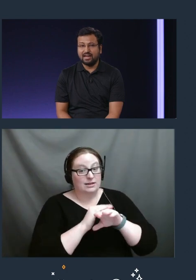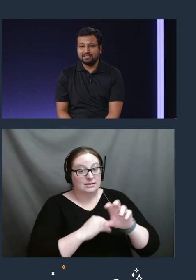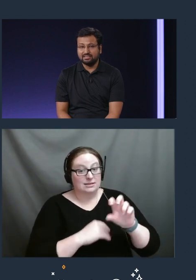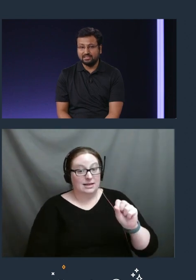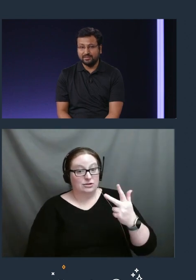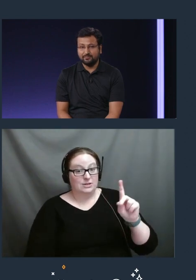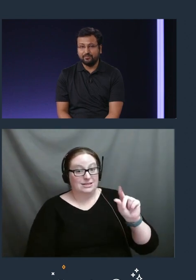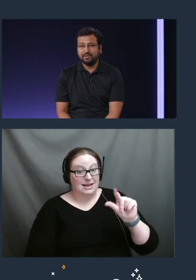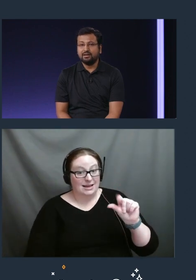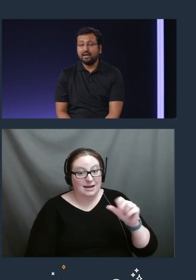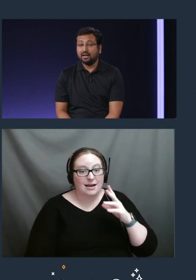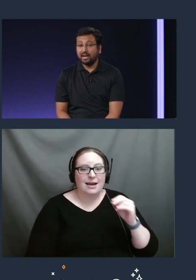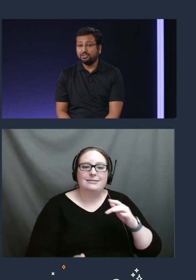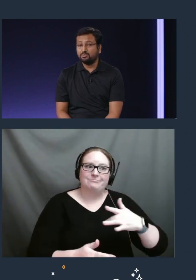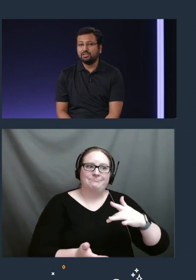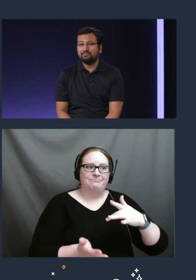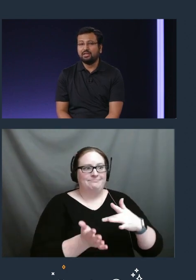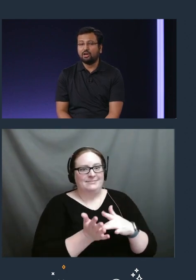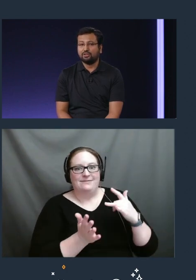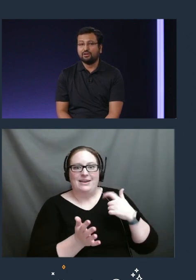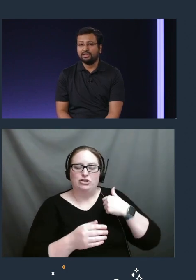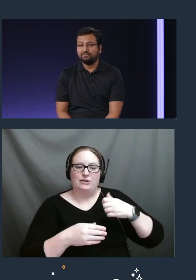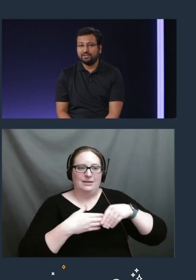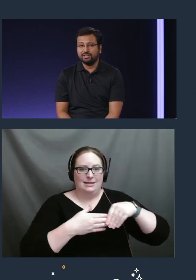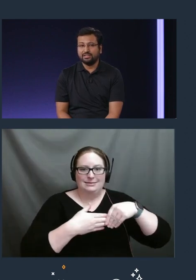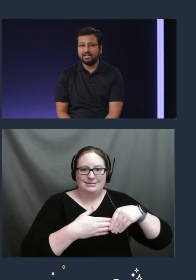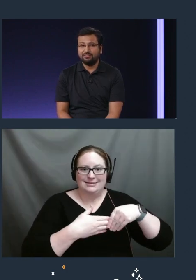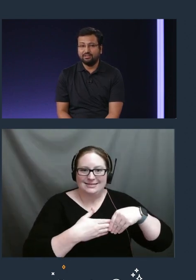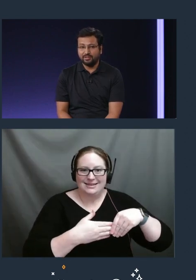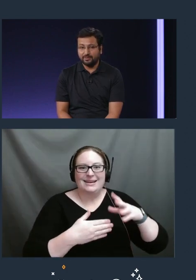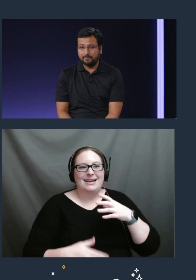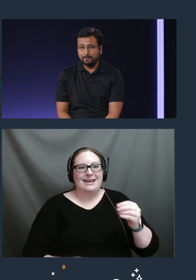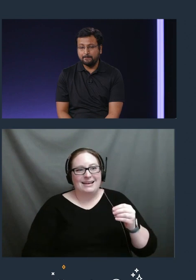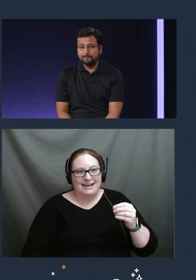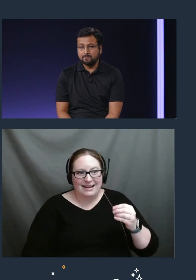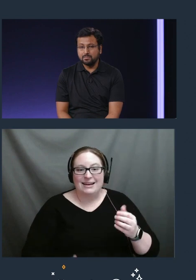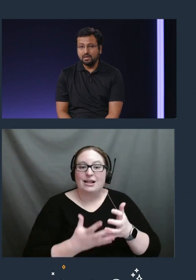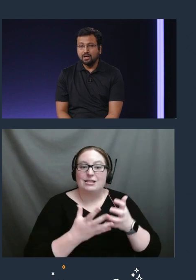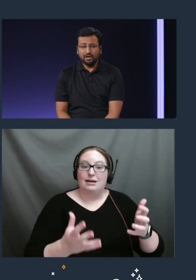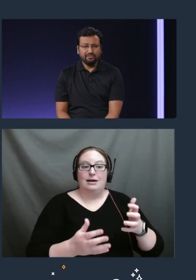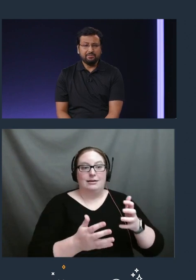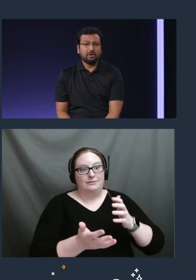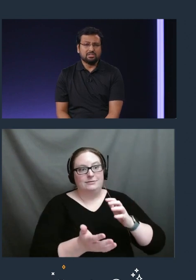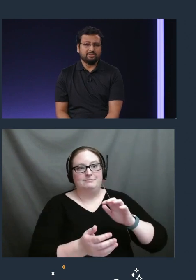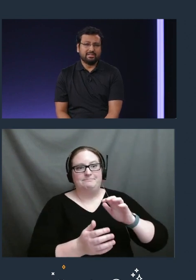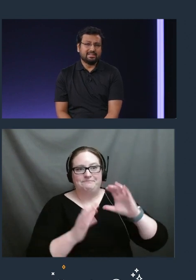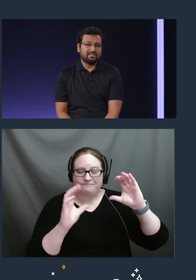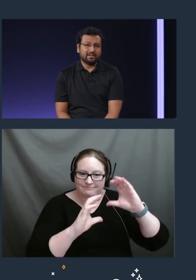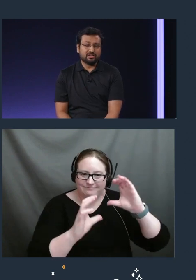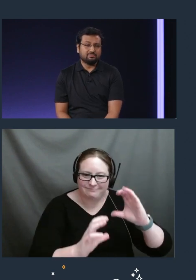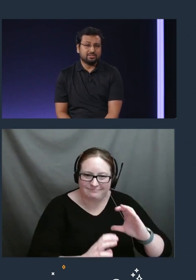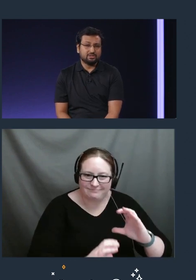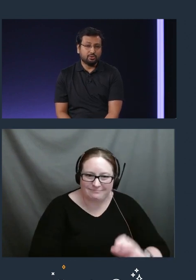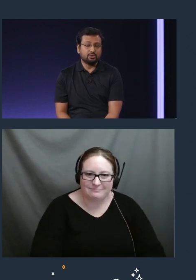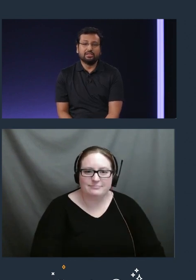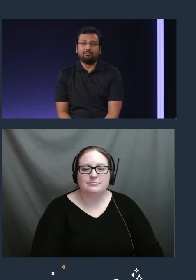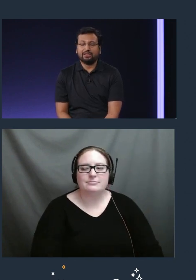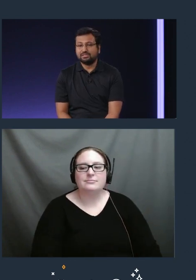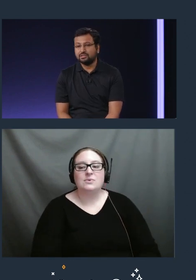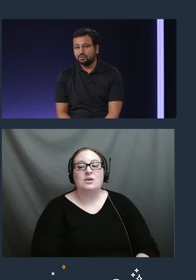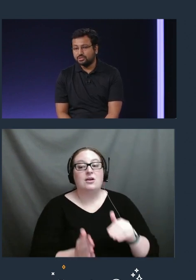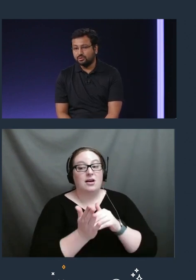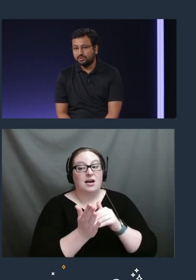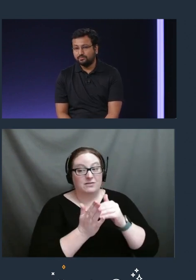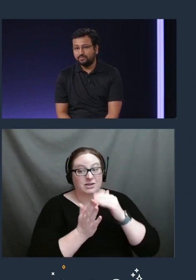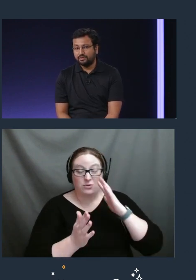S3's elasticity and high throughput can be a lot of undifferentiated heavy lifting, or even impossible in cases where customers don't own the